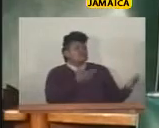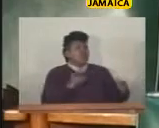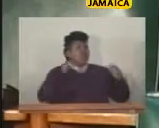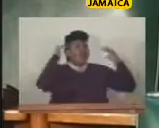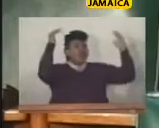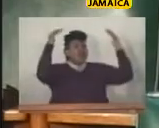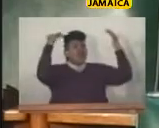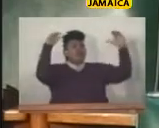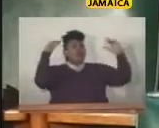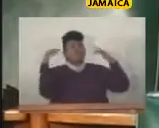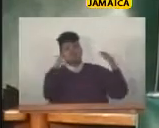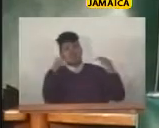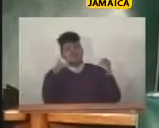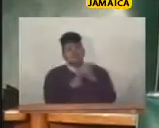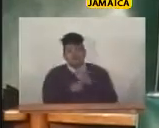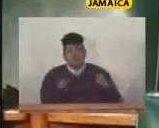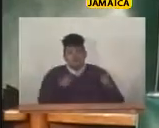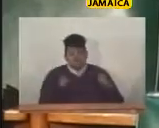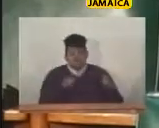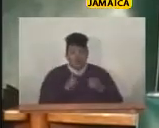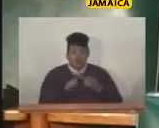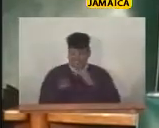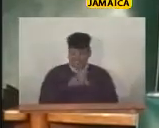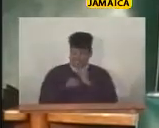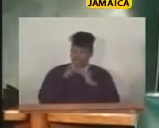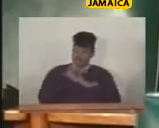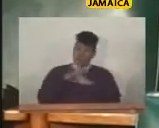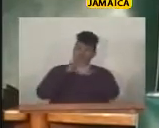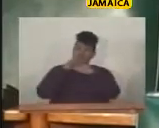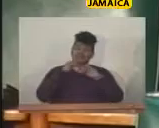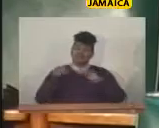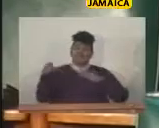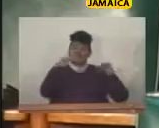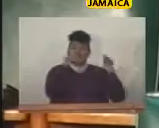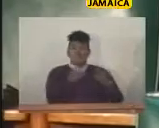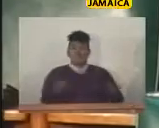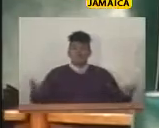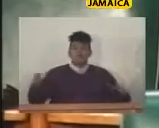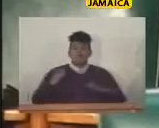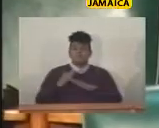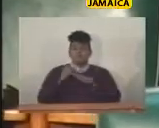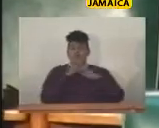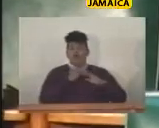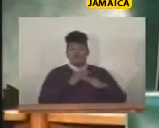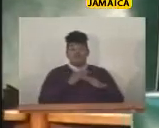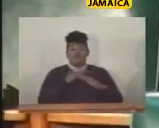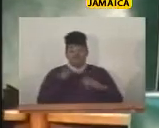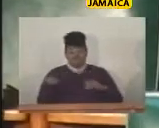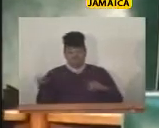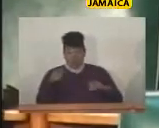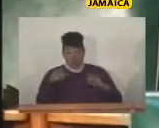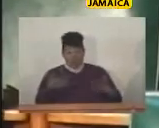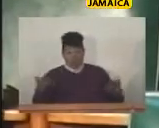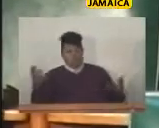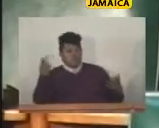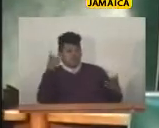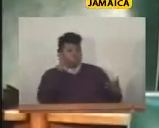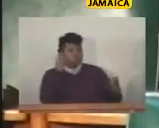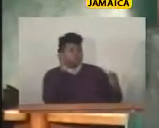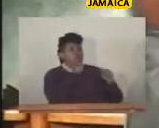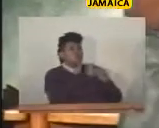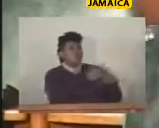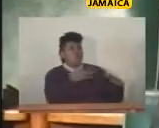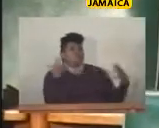of violence under control and also to prevent the movement of weapons, those tools used to perpetrate fear